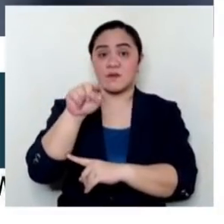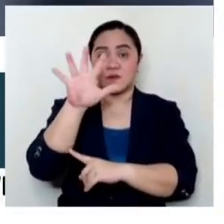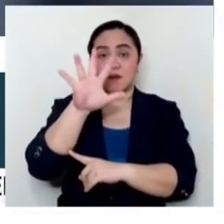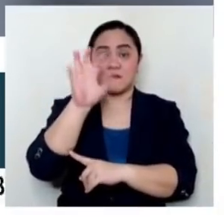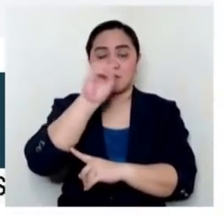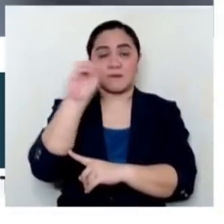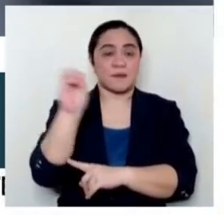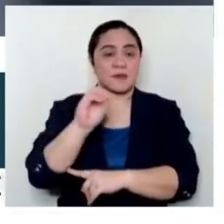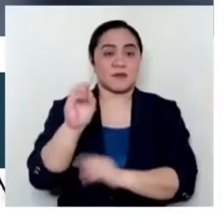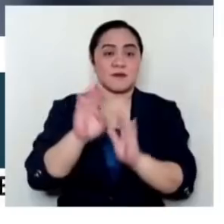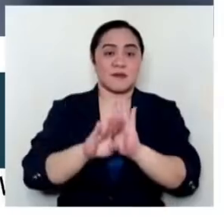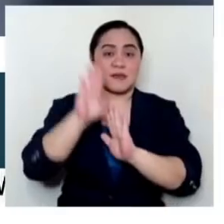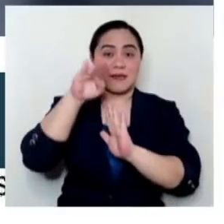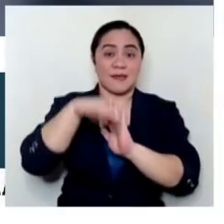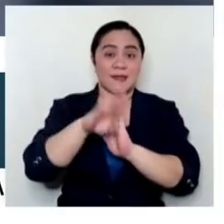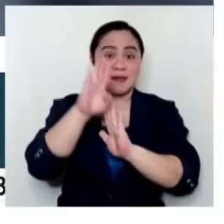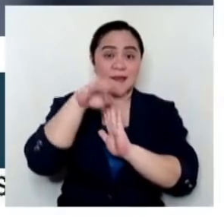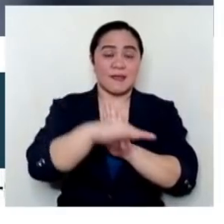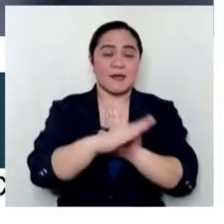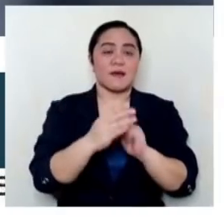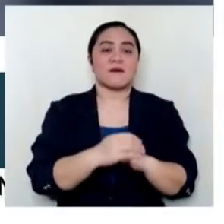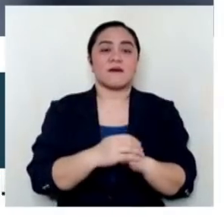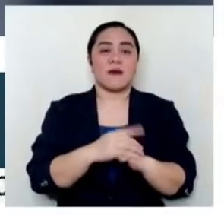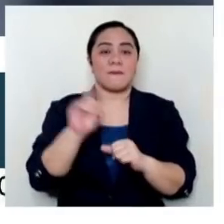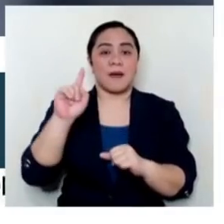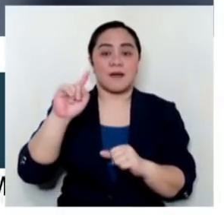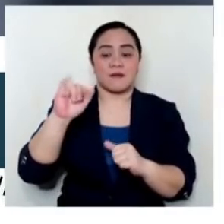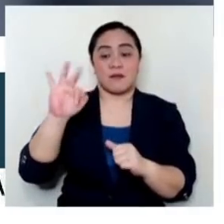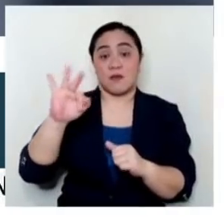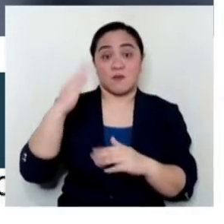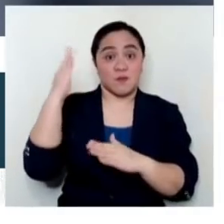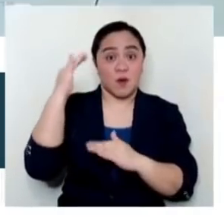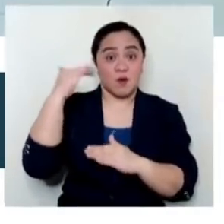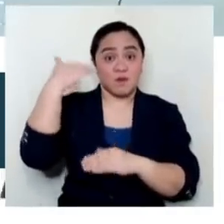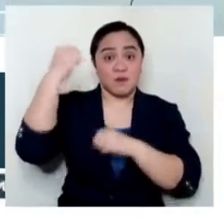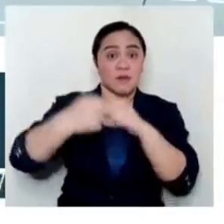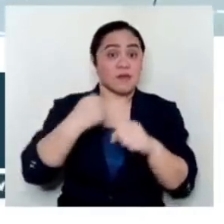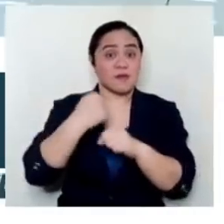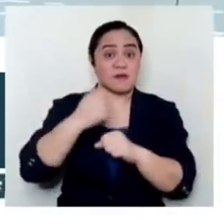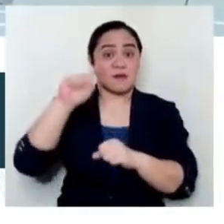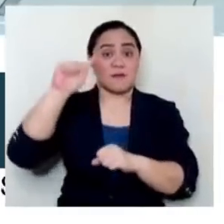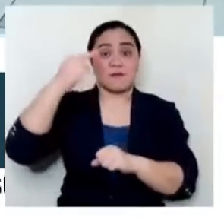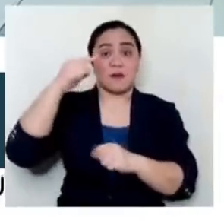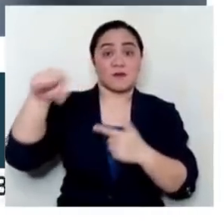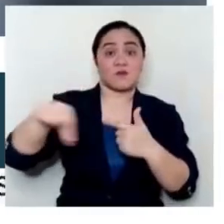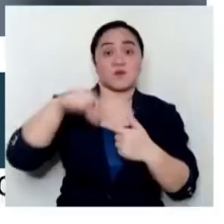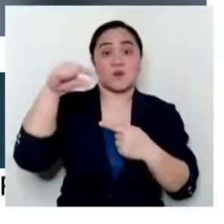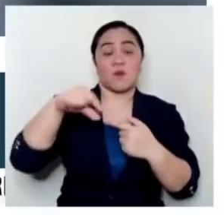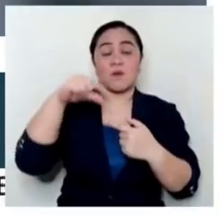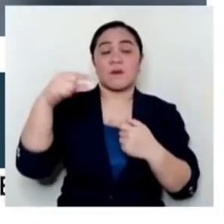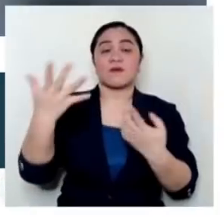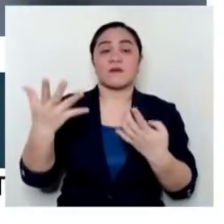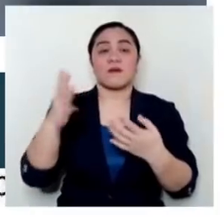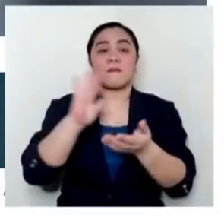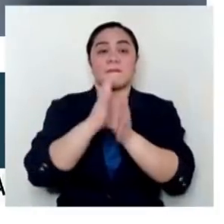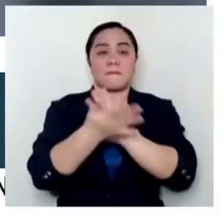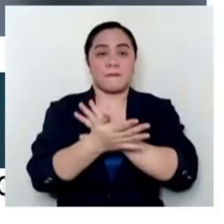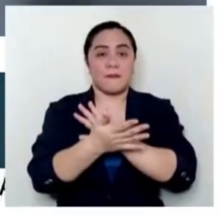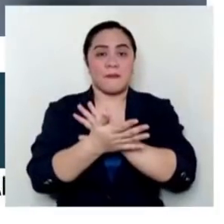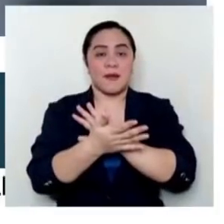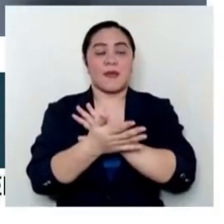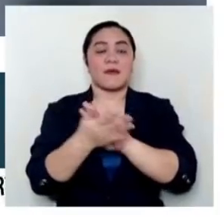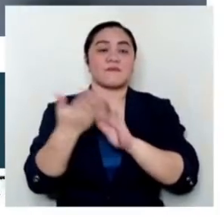inflation rate. By the first quarter of the year, you will see a inflation headline inflation